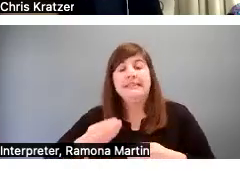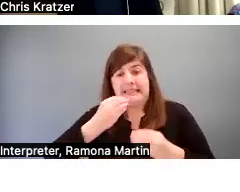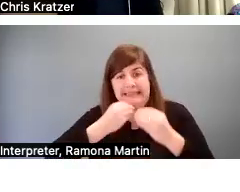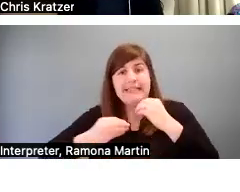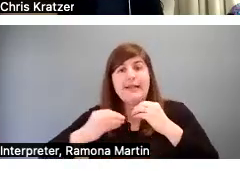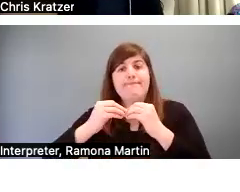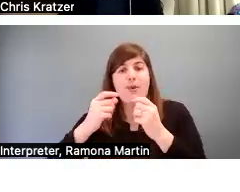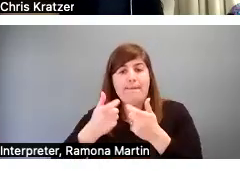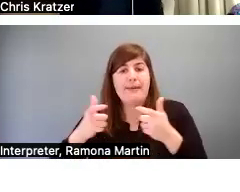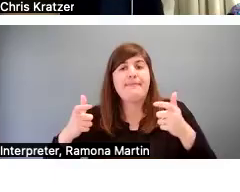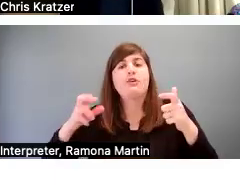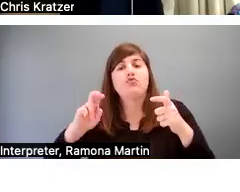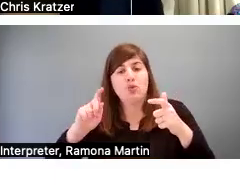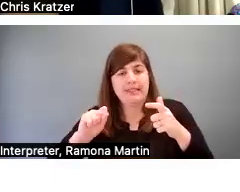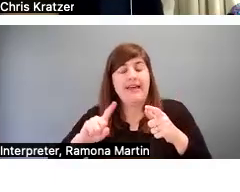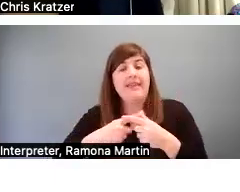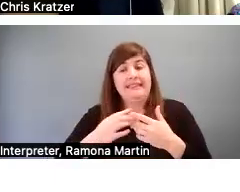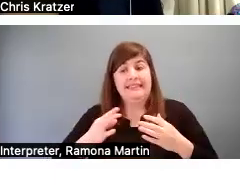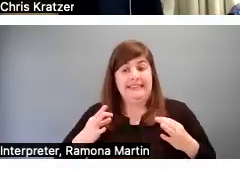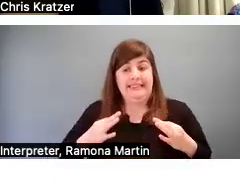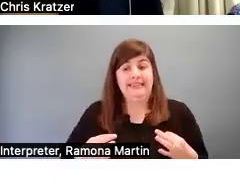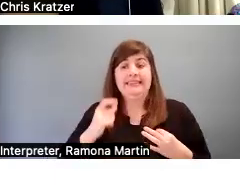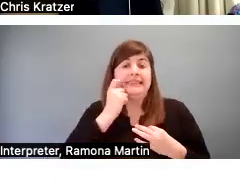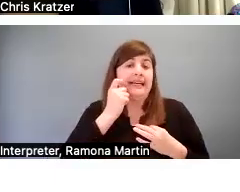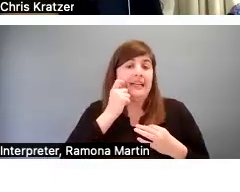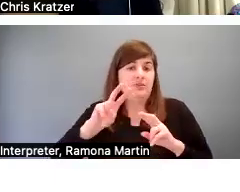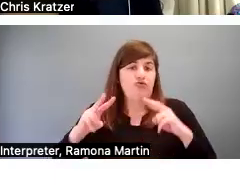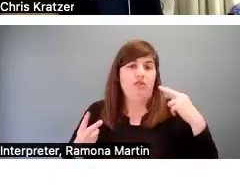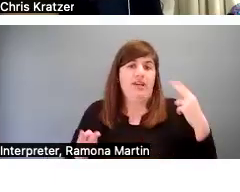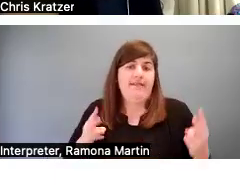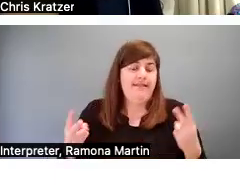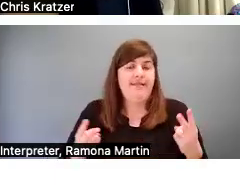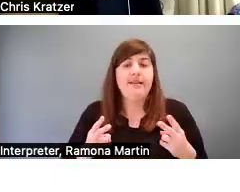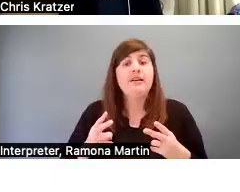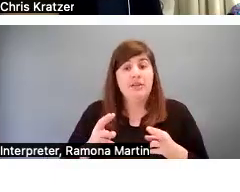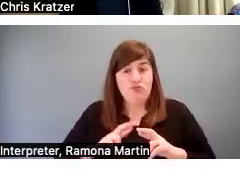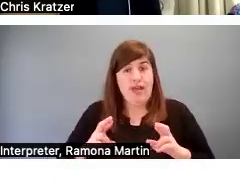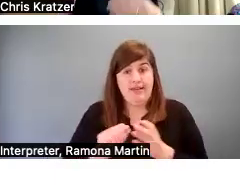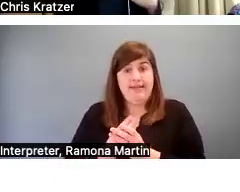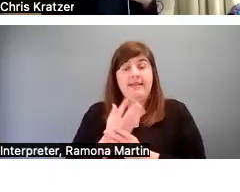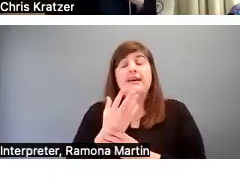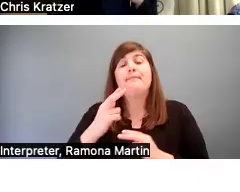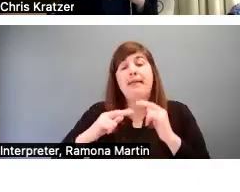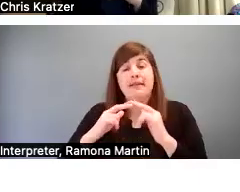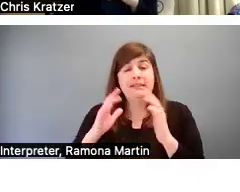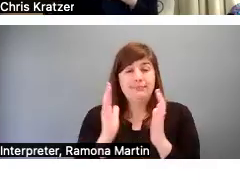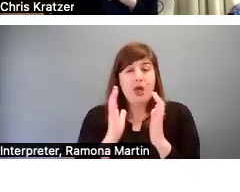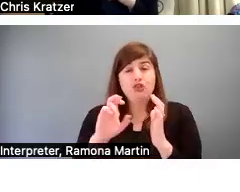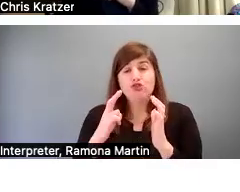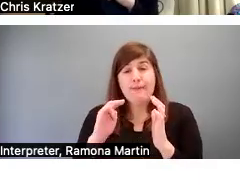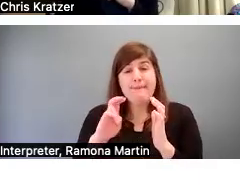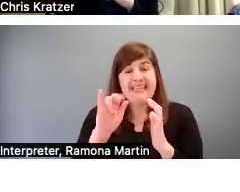time, shedding its skin as it grows. When it's ready to emerge, the nymph builds a small capped chimney out of